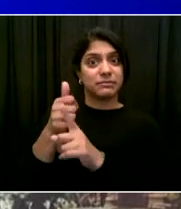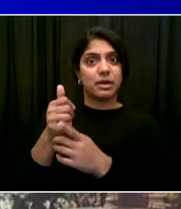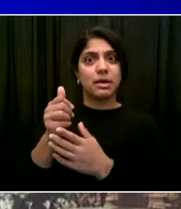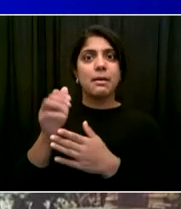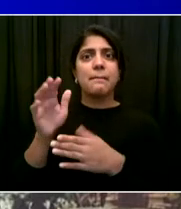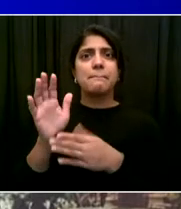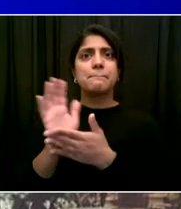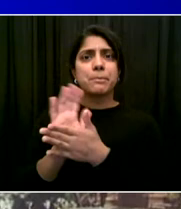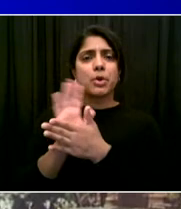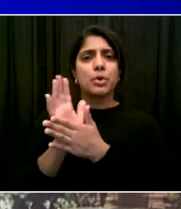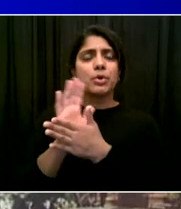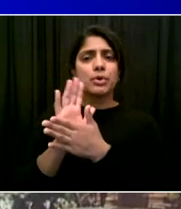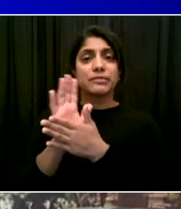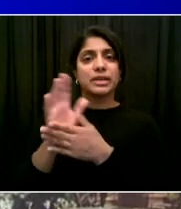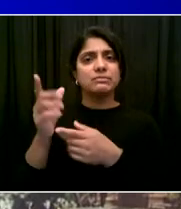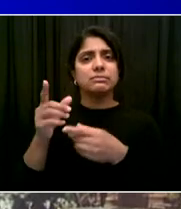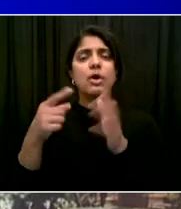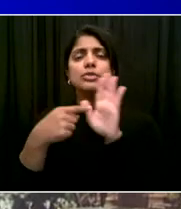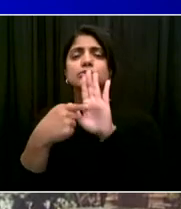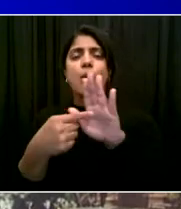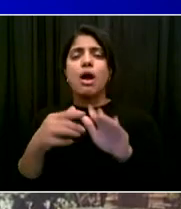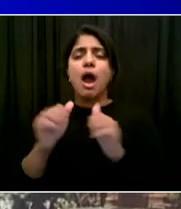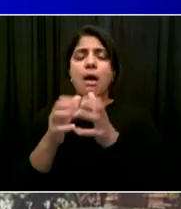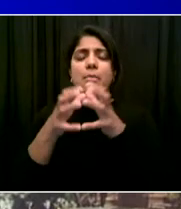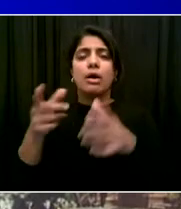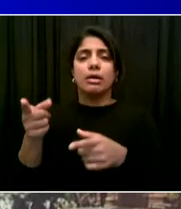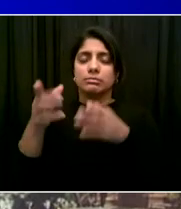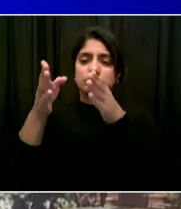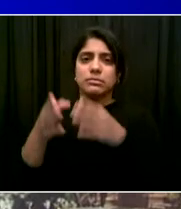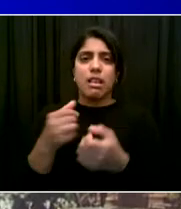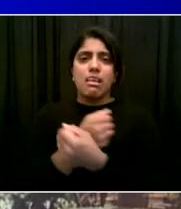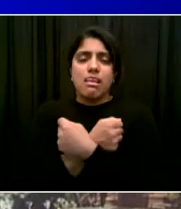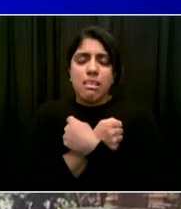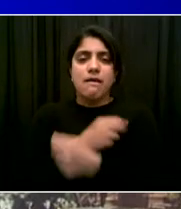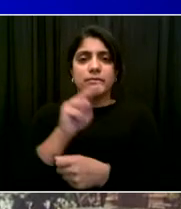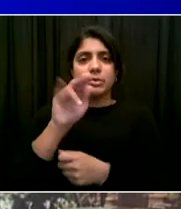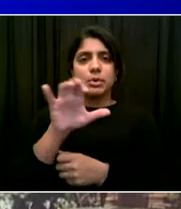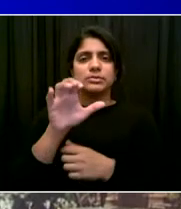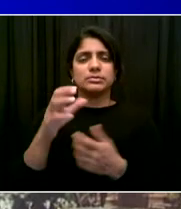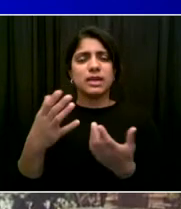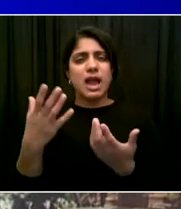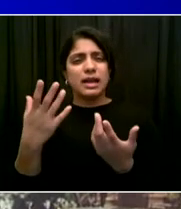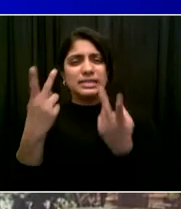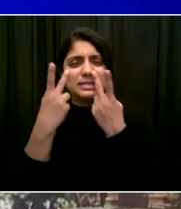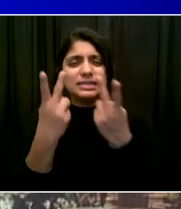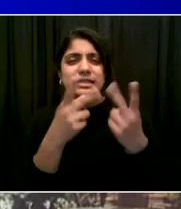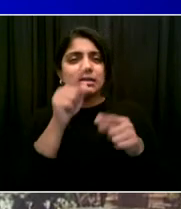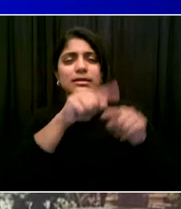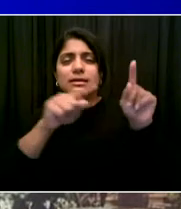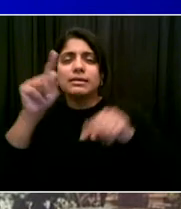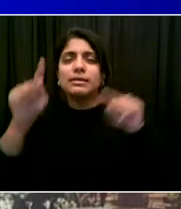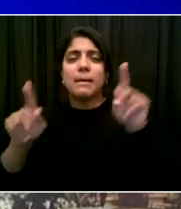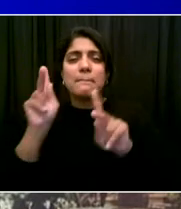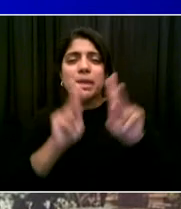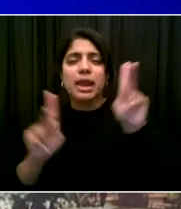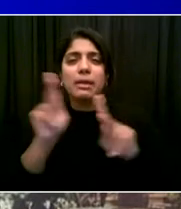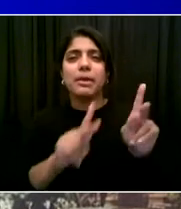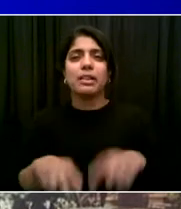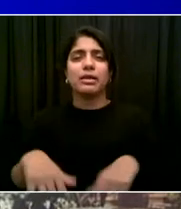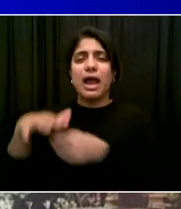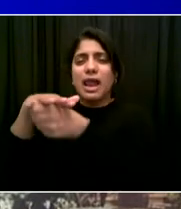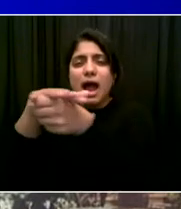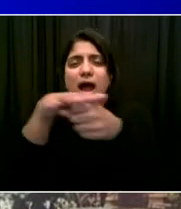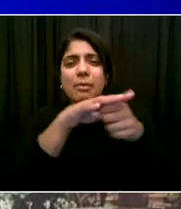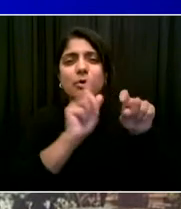particularly proud and just moved by the way he's portrayed Brooklyn over the years and the love he shows in his